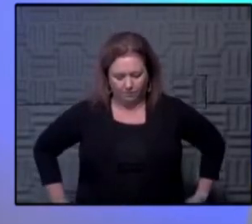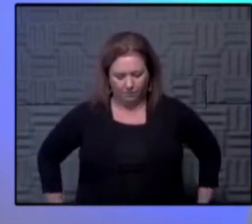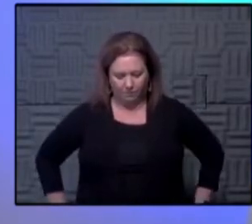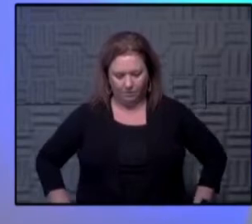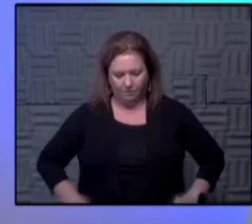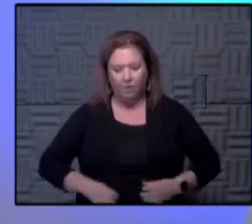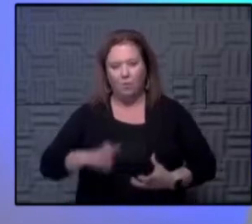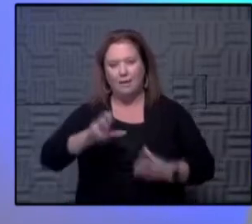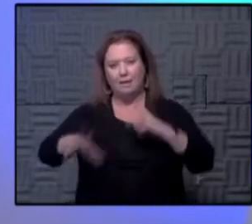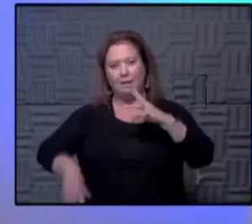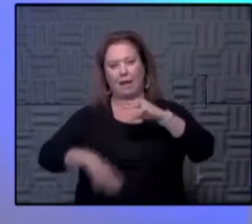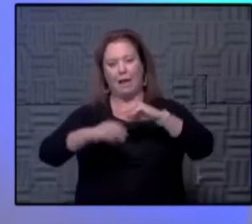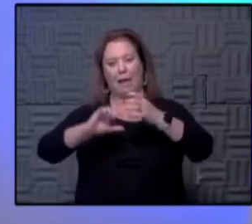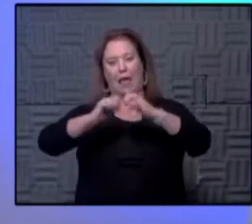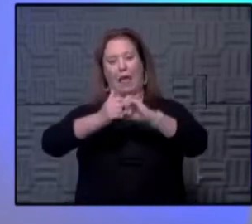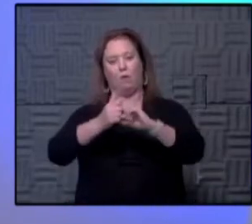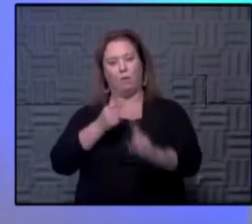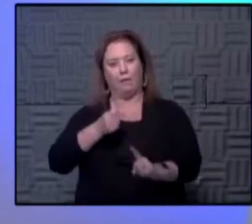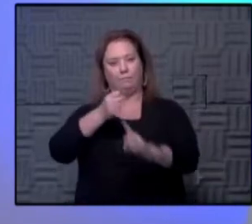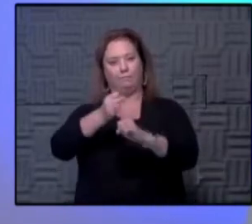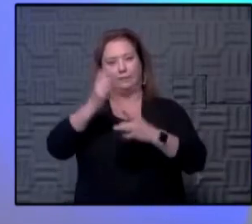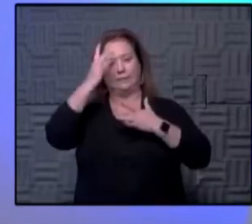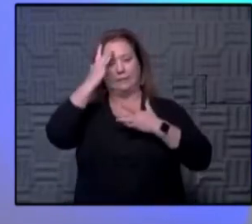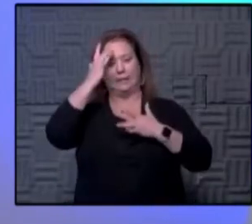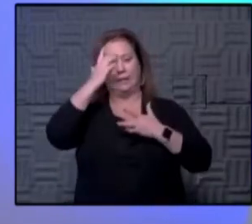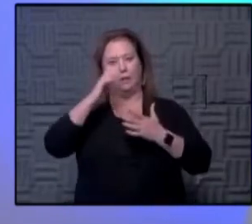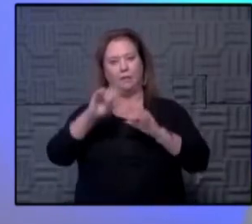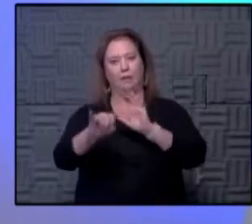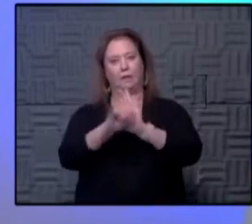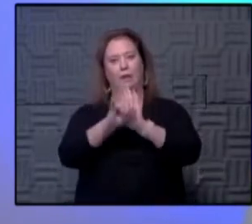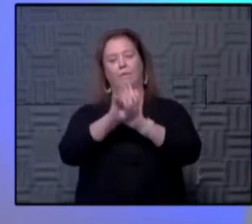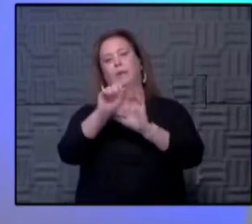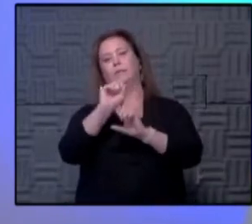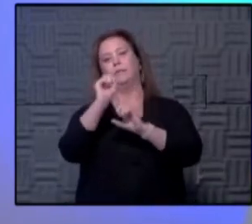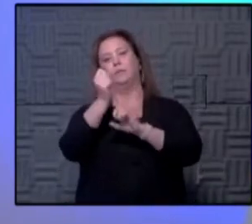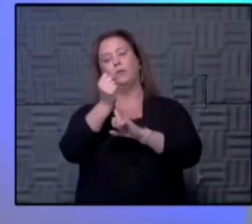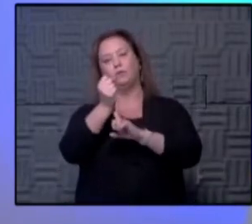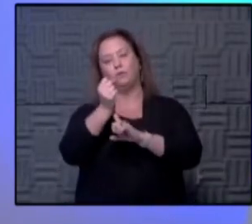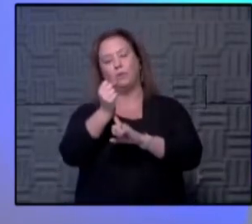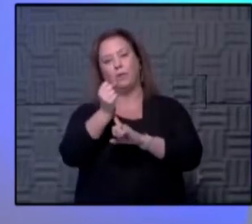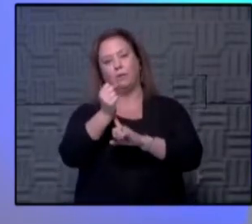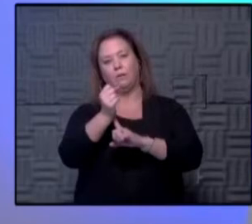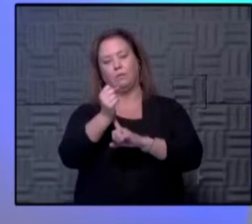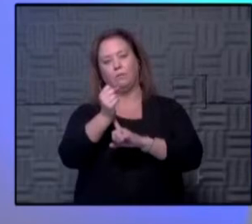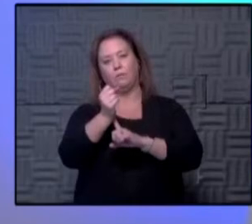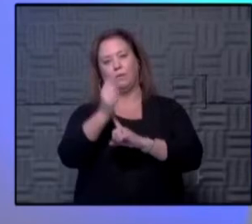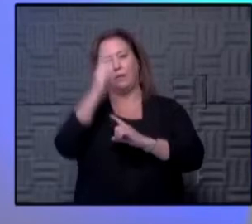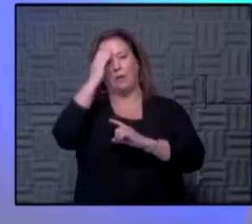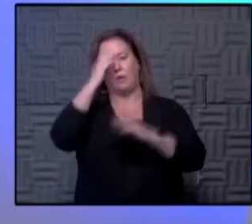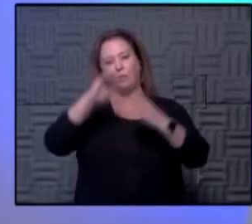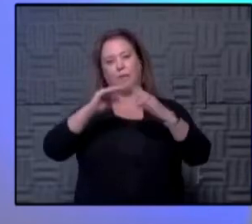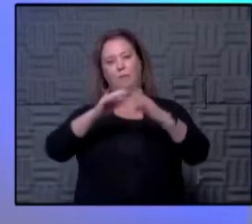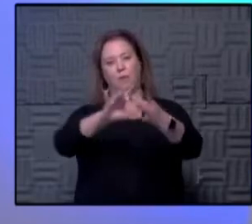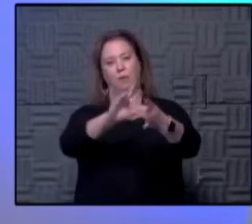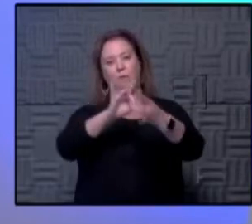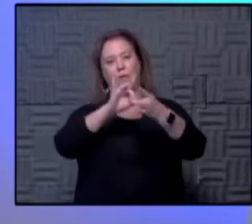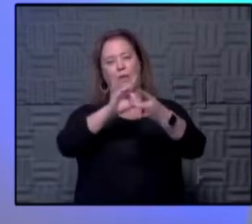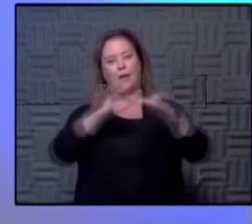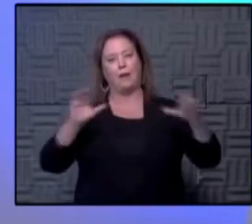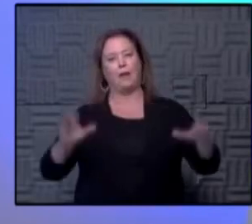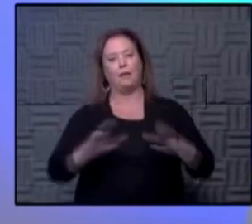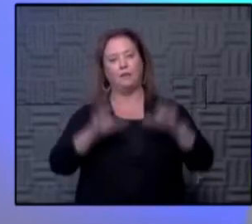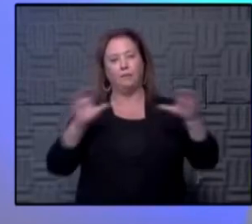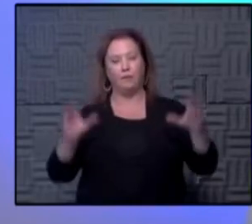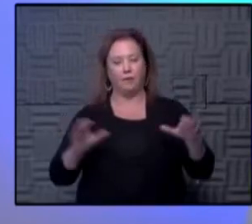getting it. And almost always they can identify a situation in which they are pretty certain it was a community-related